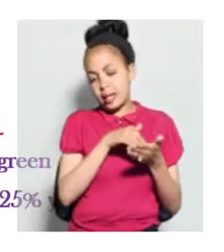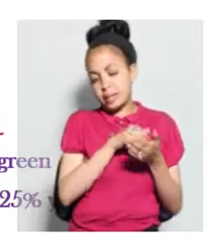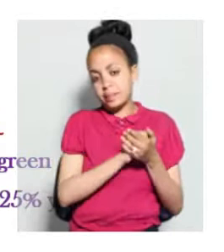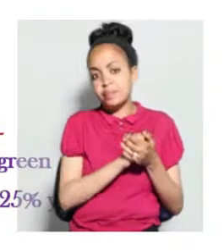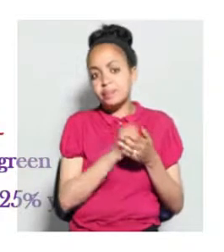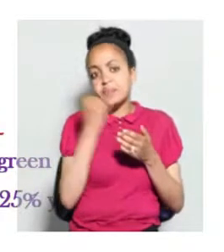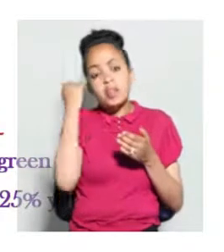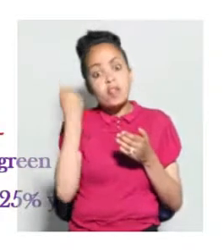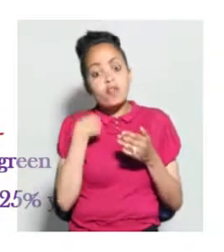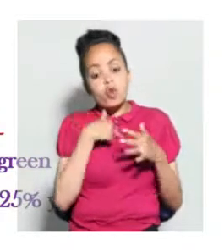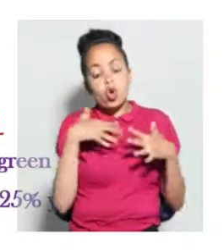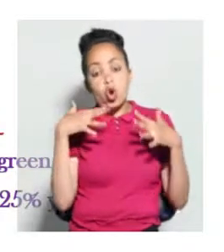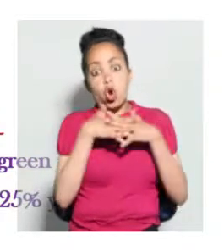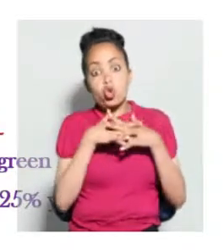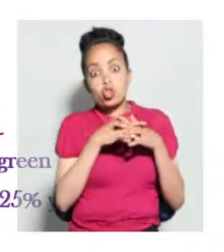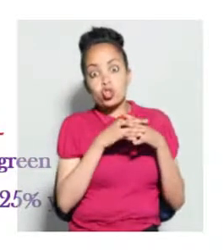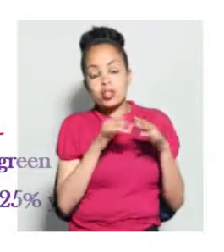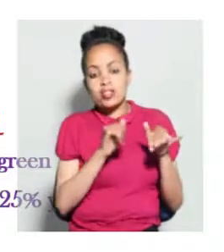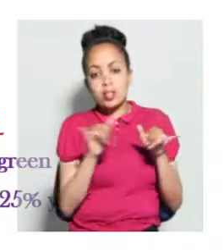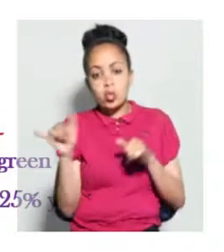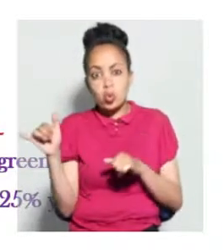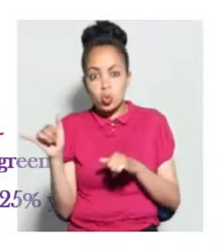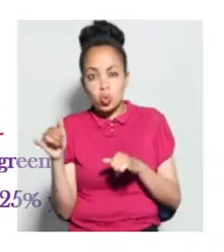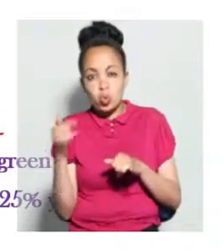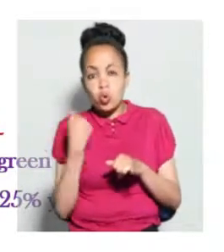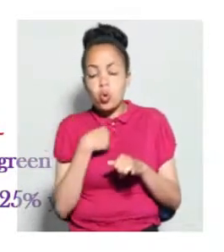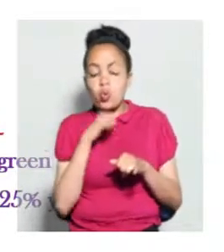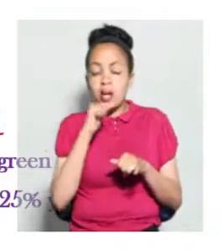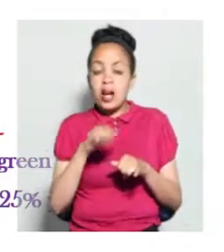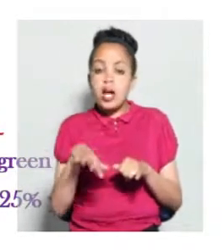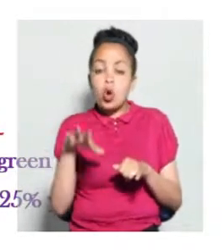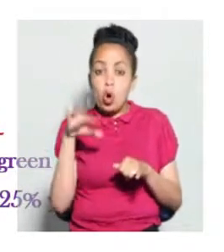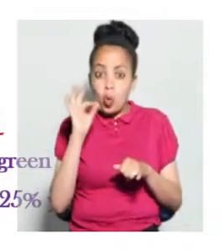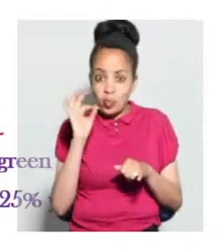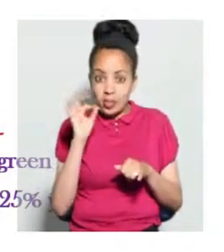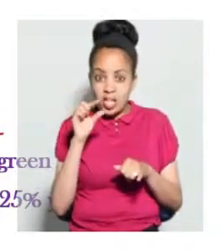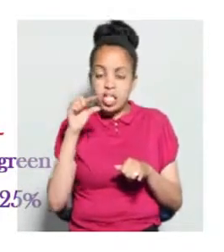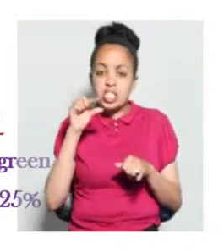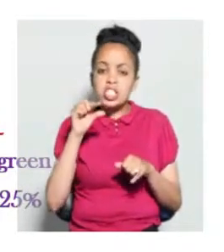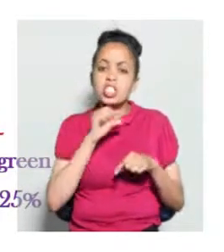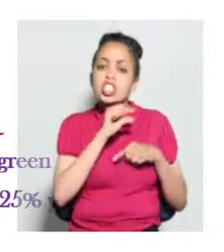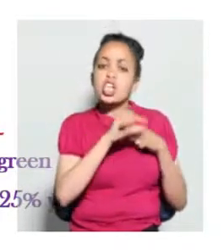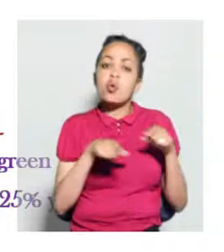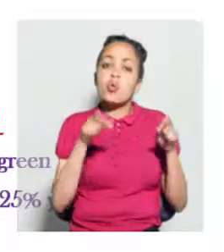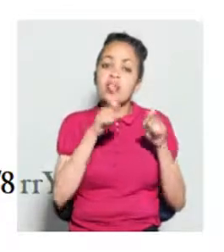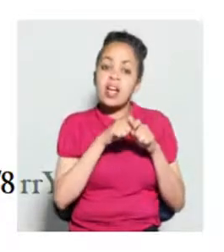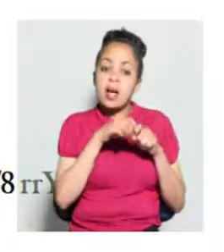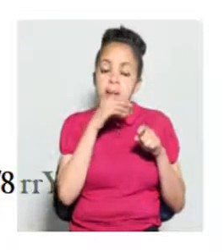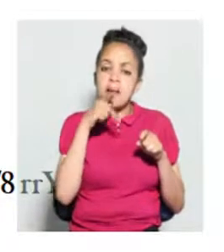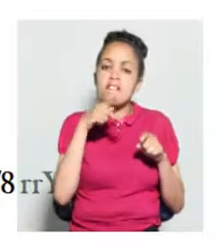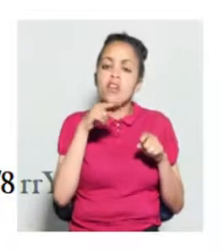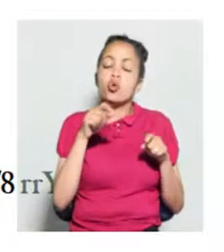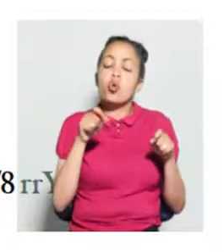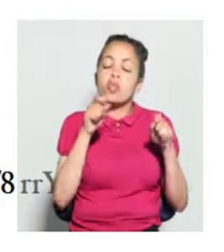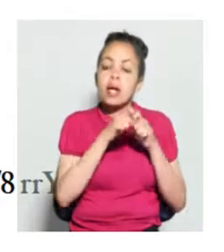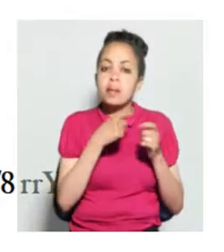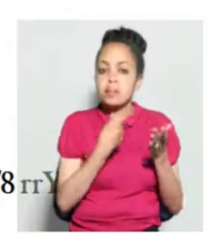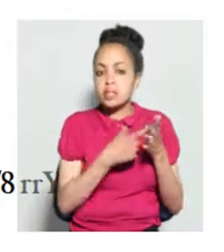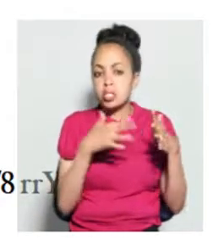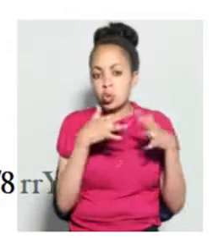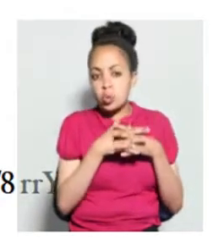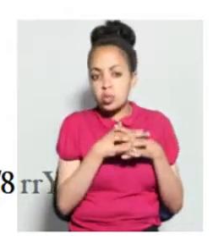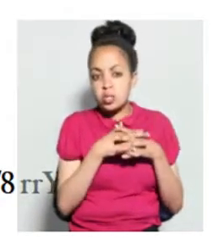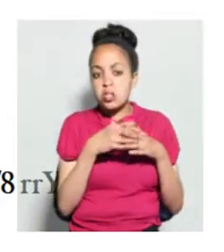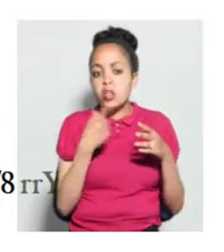we cross these two, we can obtain genotypic in the phenotype of this cross. Thus, if